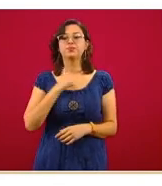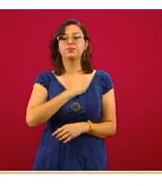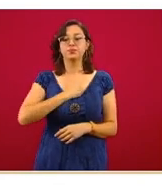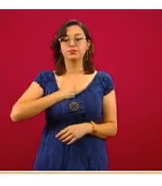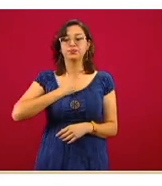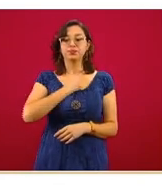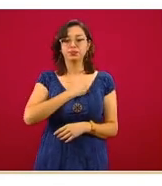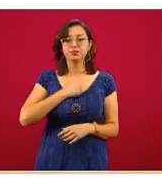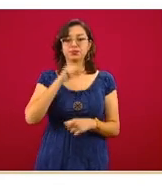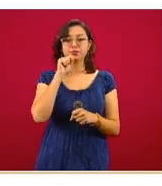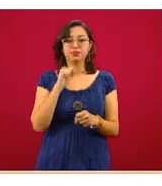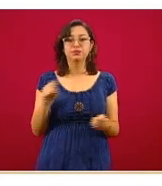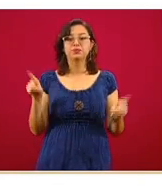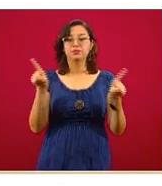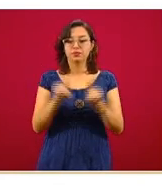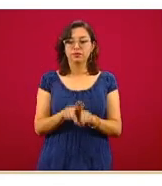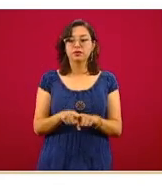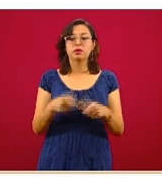Unfortunately, we have